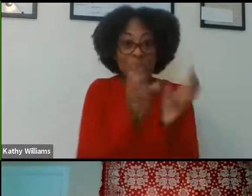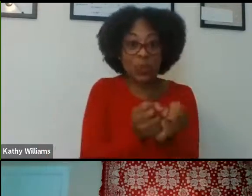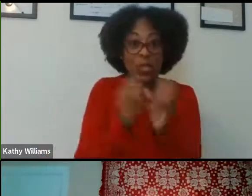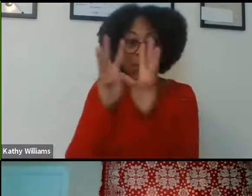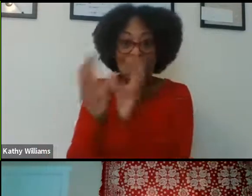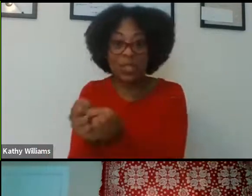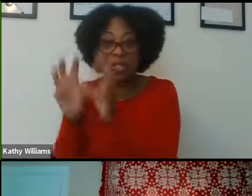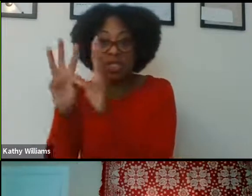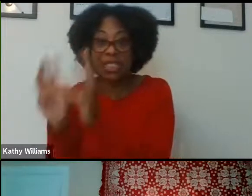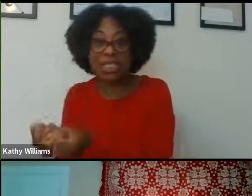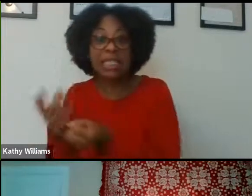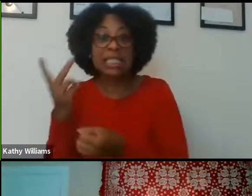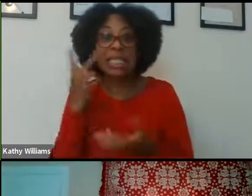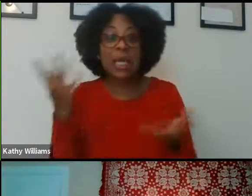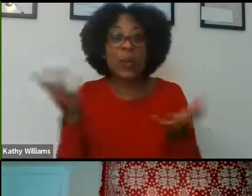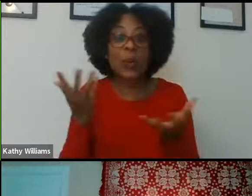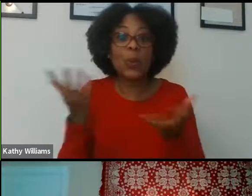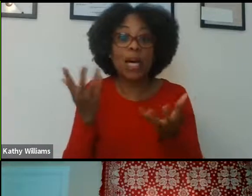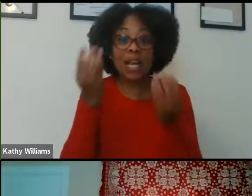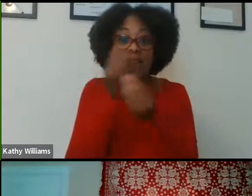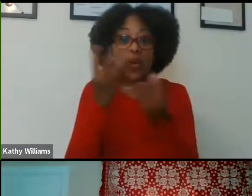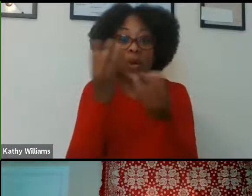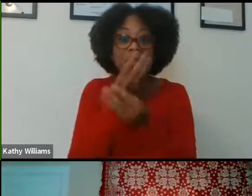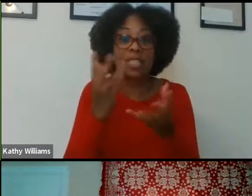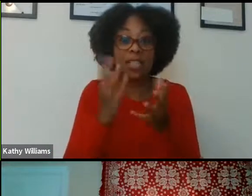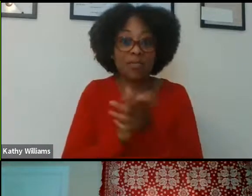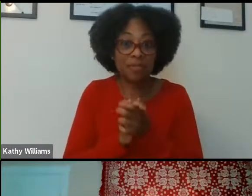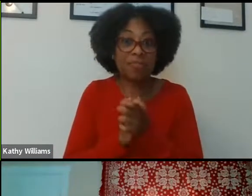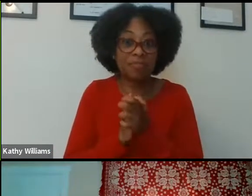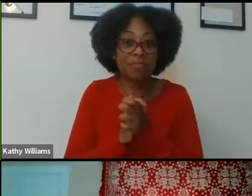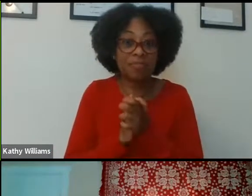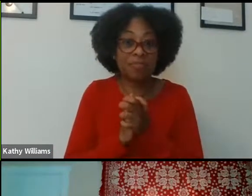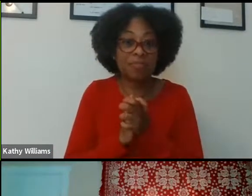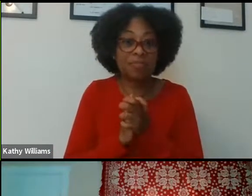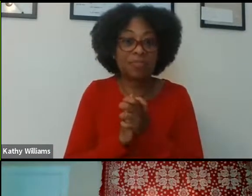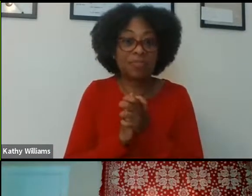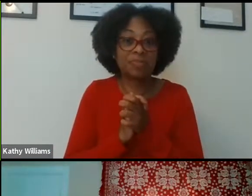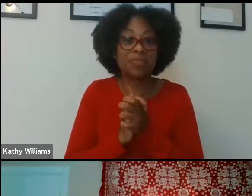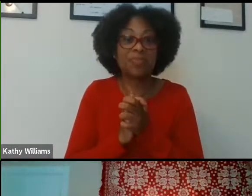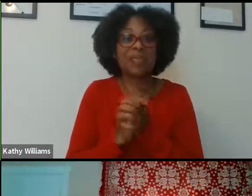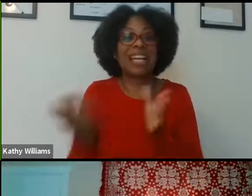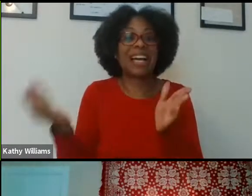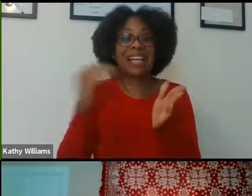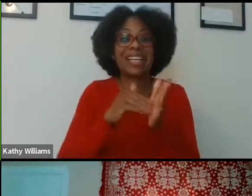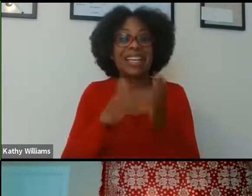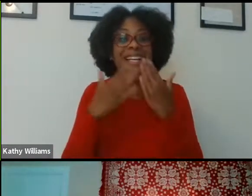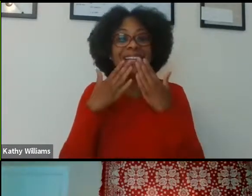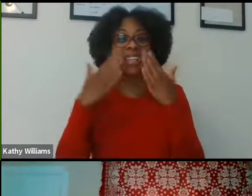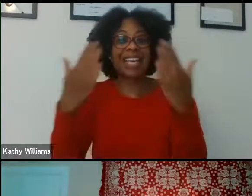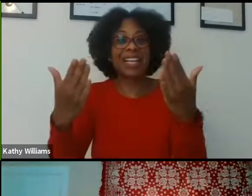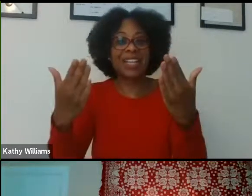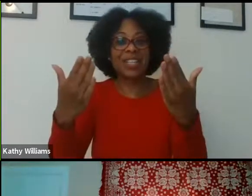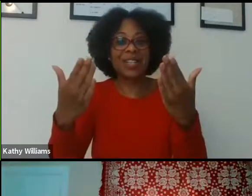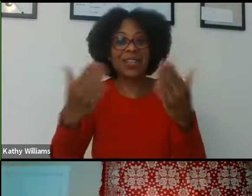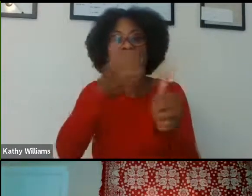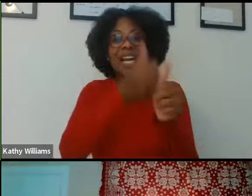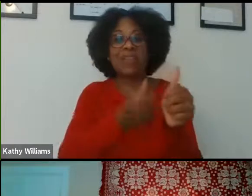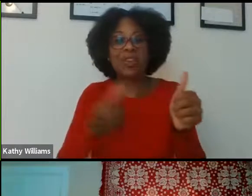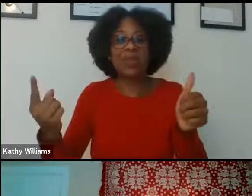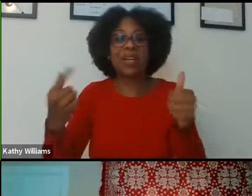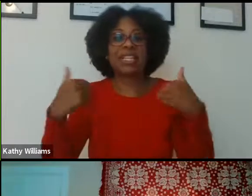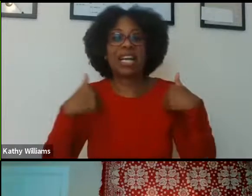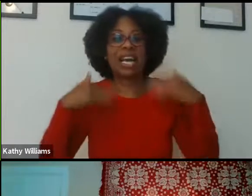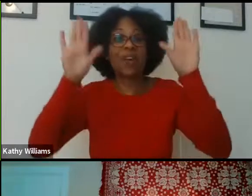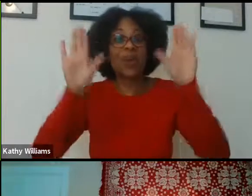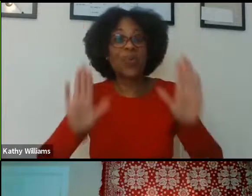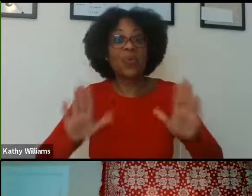informative information they have for you. So now I would like to say once again, thank you, and everyone have a